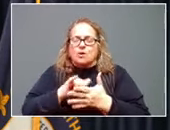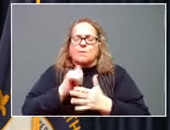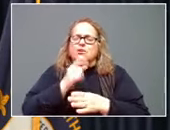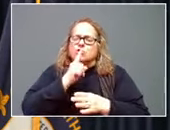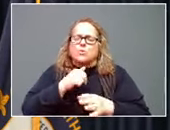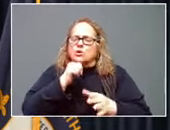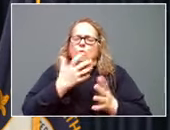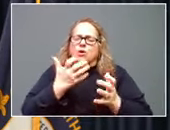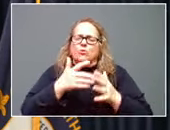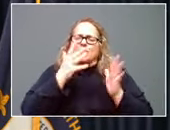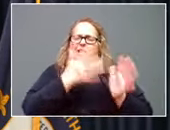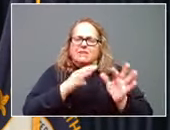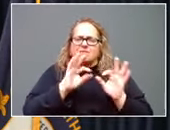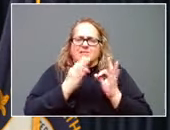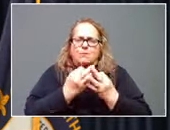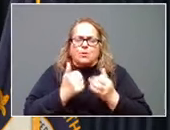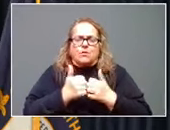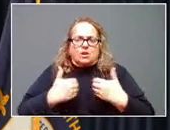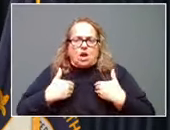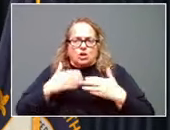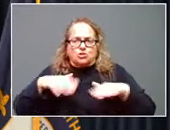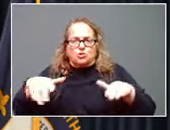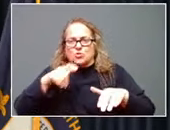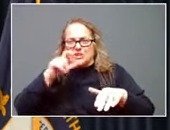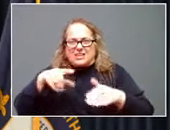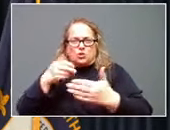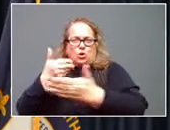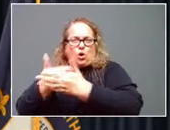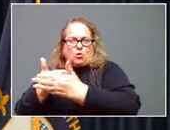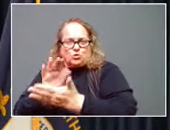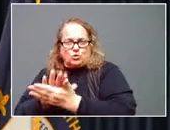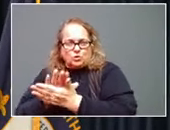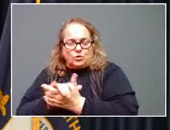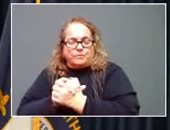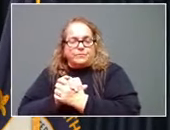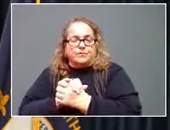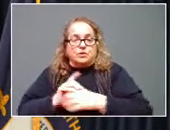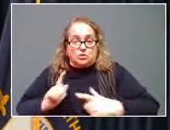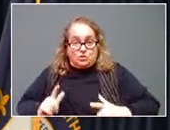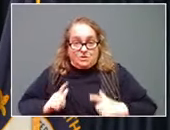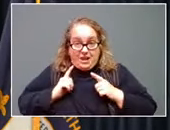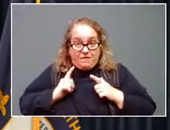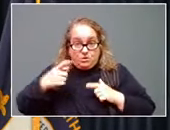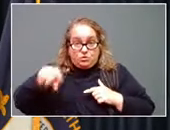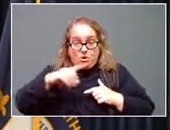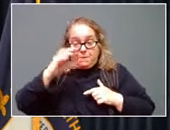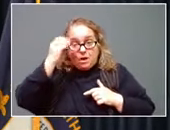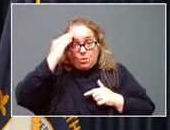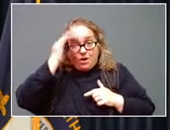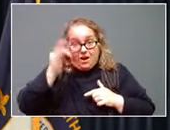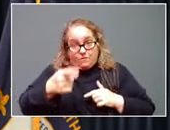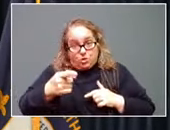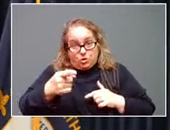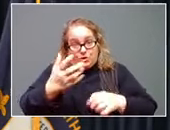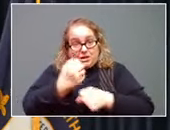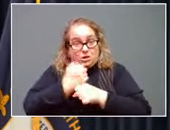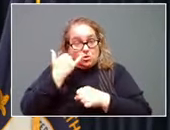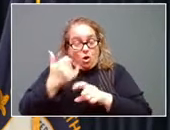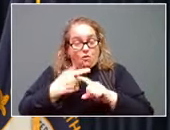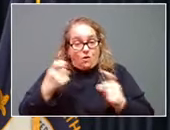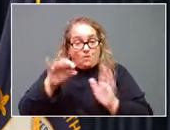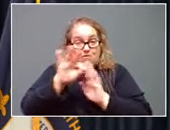be closer to school. Survivors are asked to be aware that if they receive a call from Frankfort, Kentucky, a 502